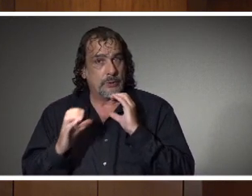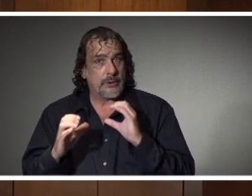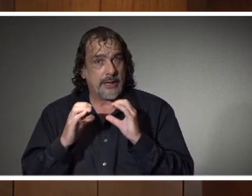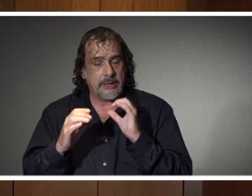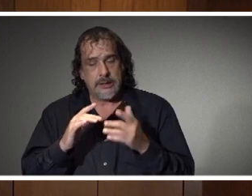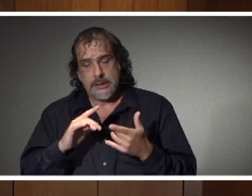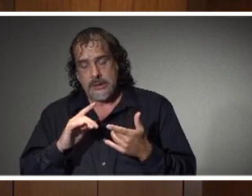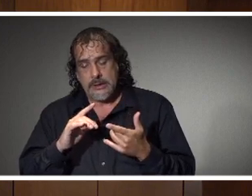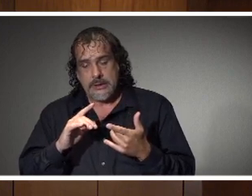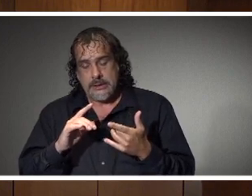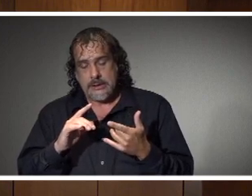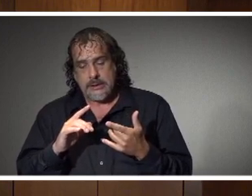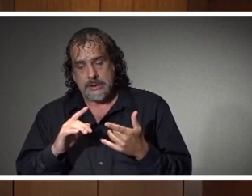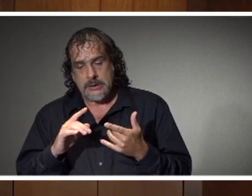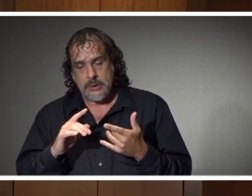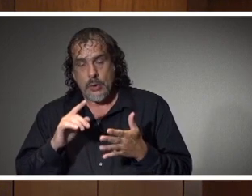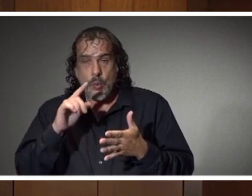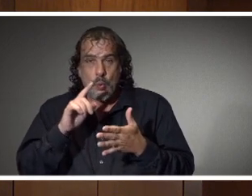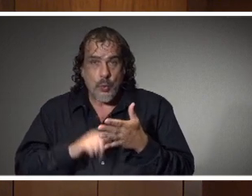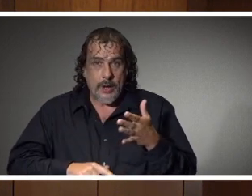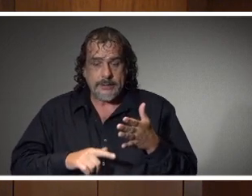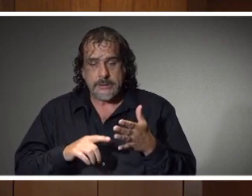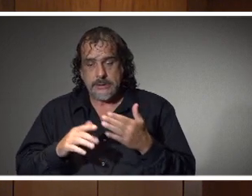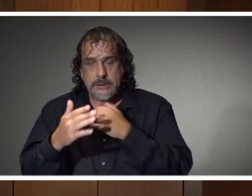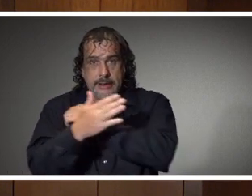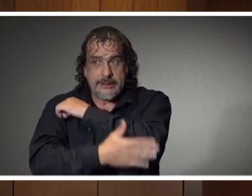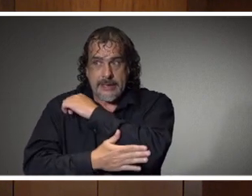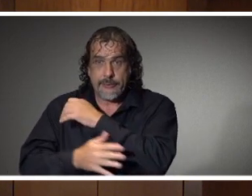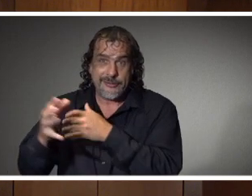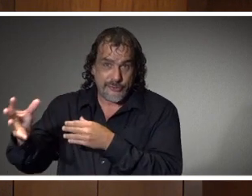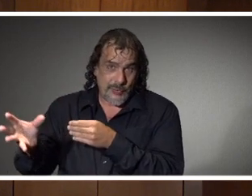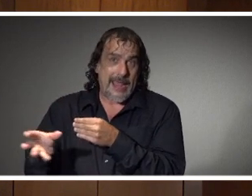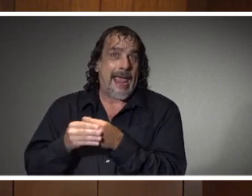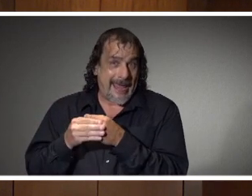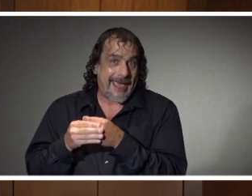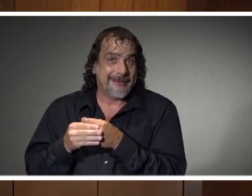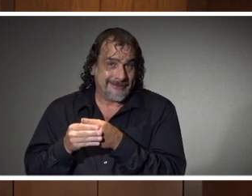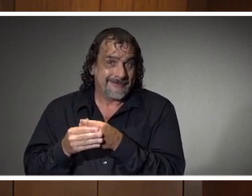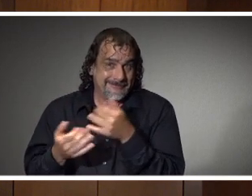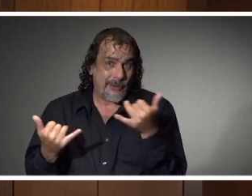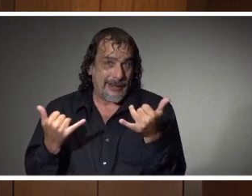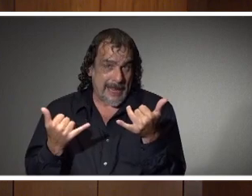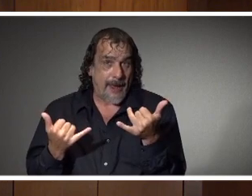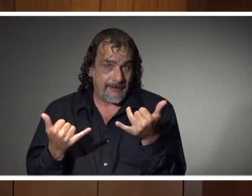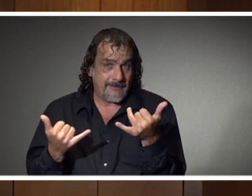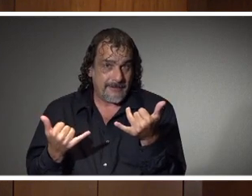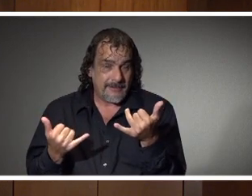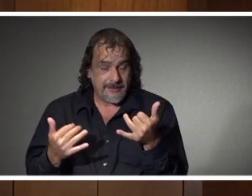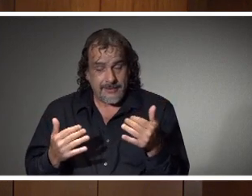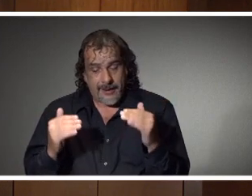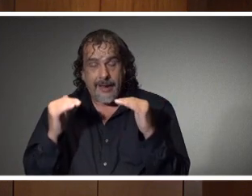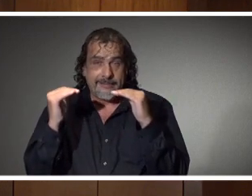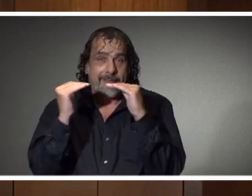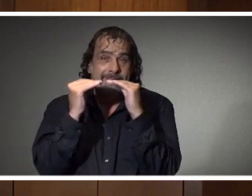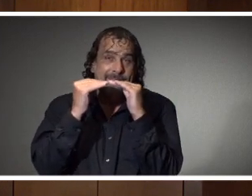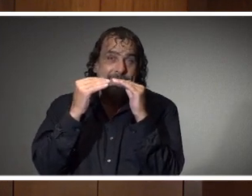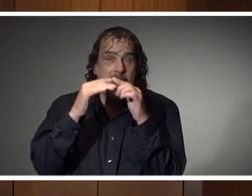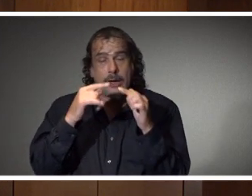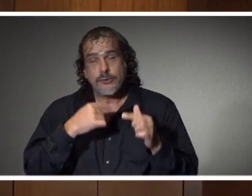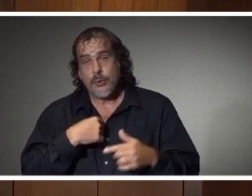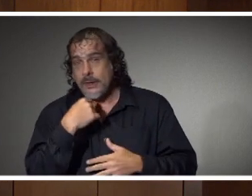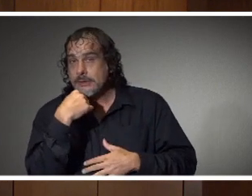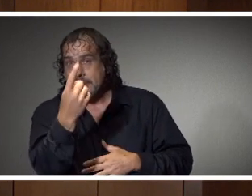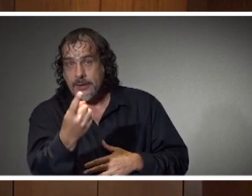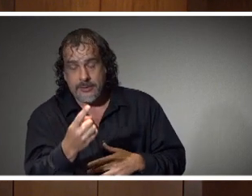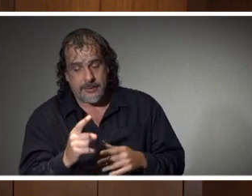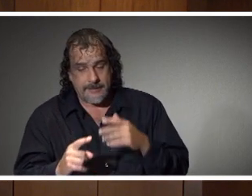about what counties to add. I believe it's fair to say that the